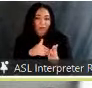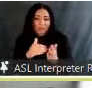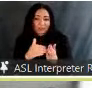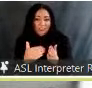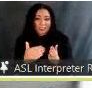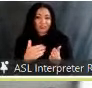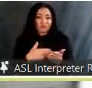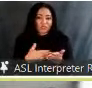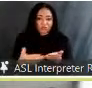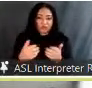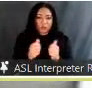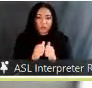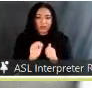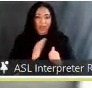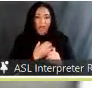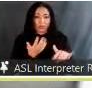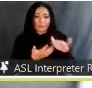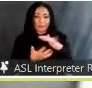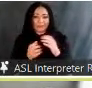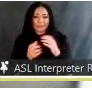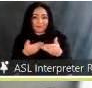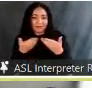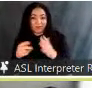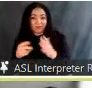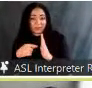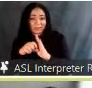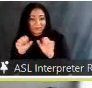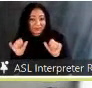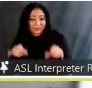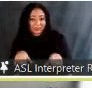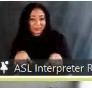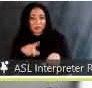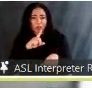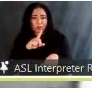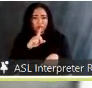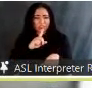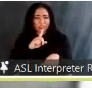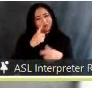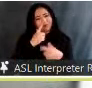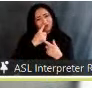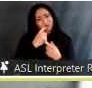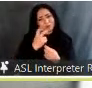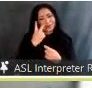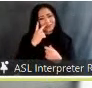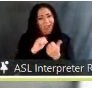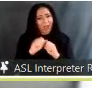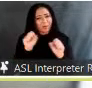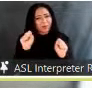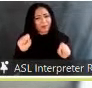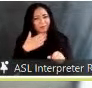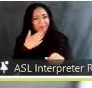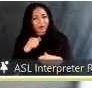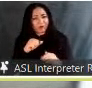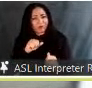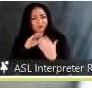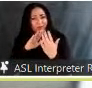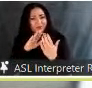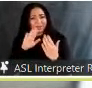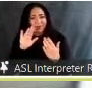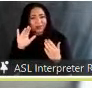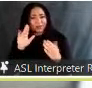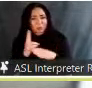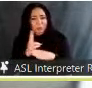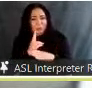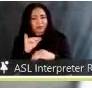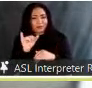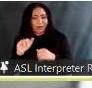mixed delivery system. So I'm really interested to see how we can, better address, full usage